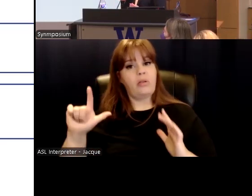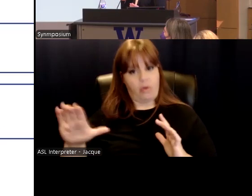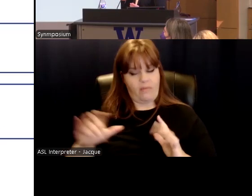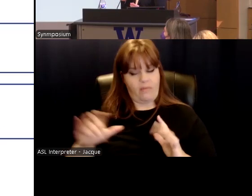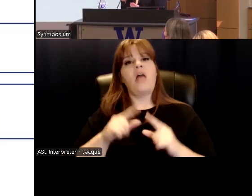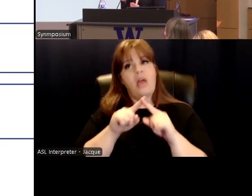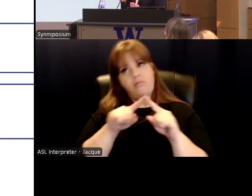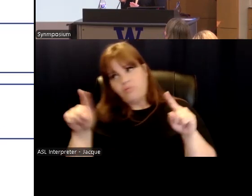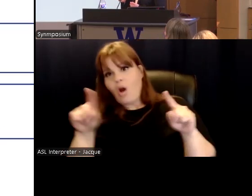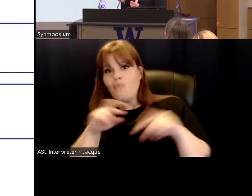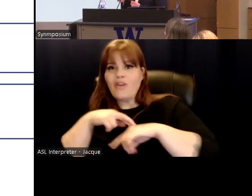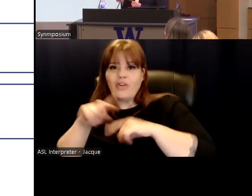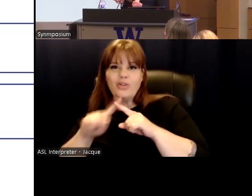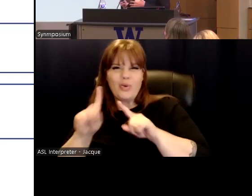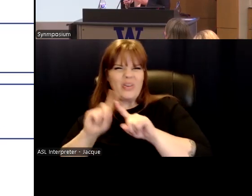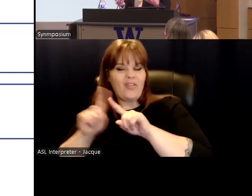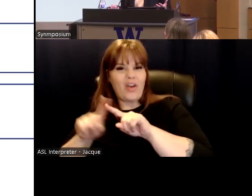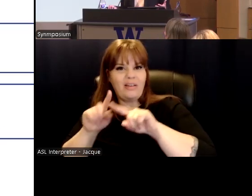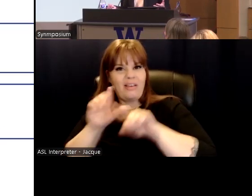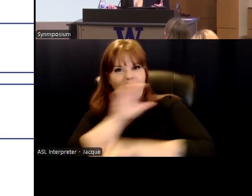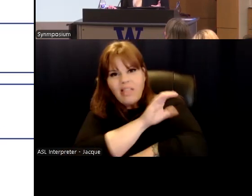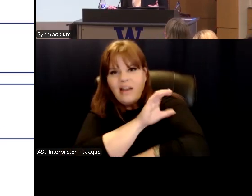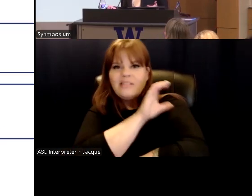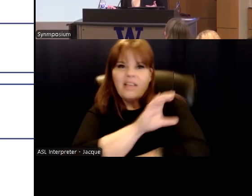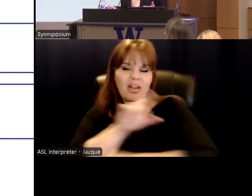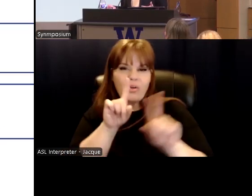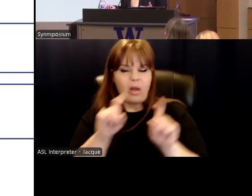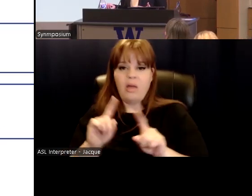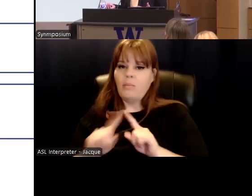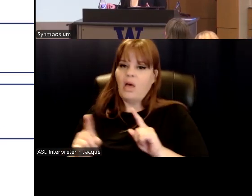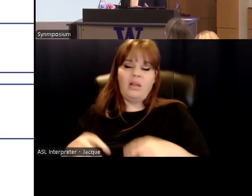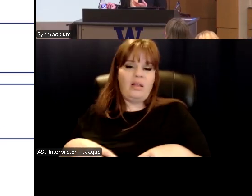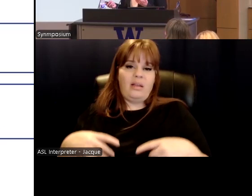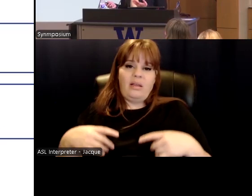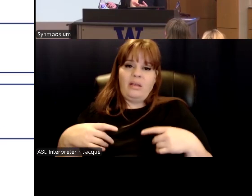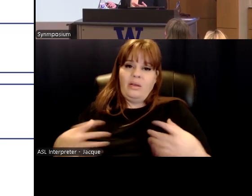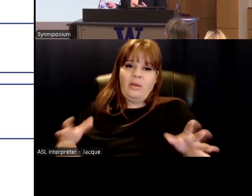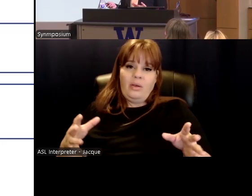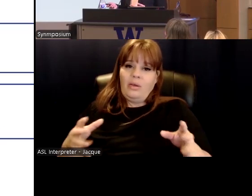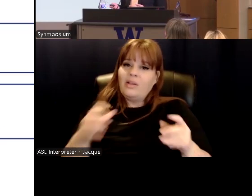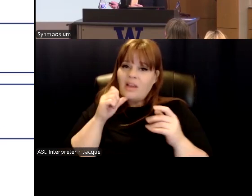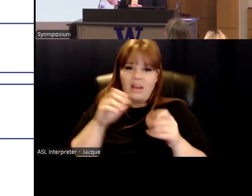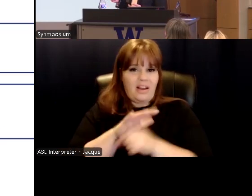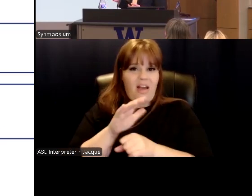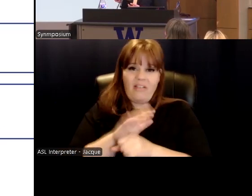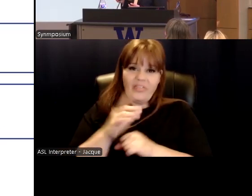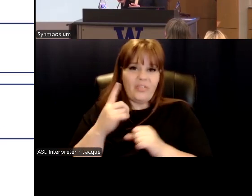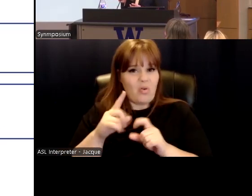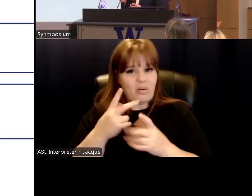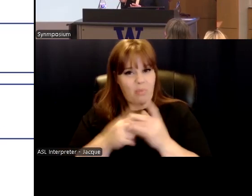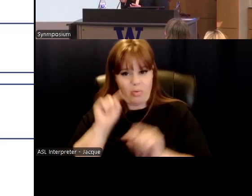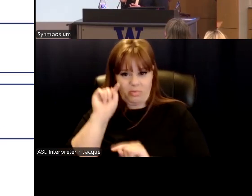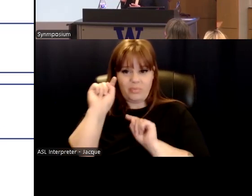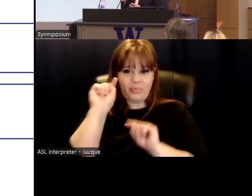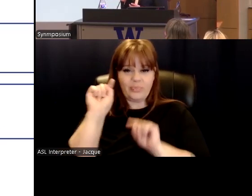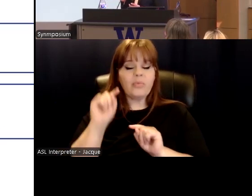to long COVID clinics or clinical trials, but we are few and far between for both. So what typically happens is the patient